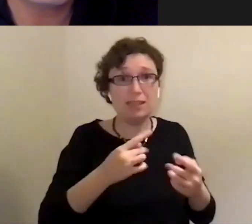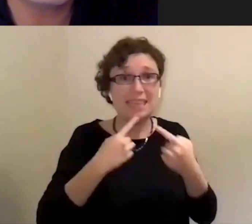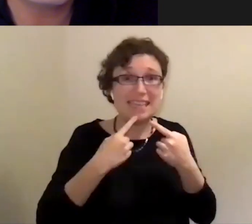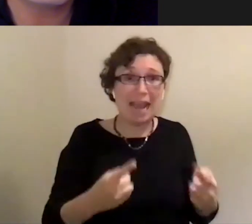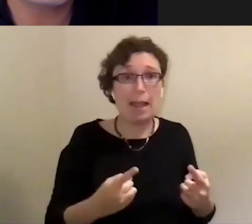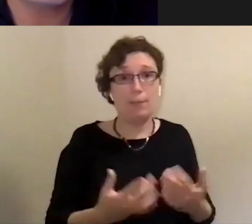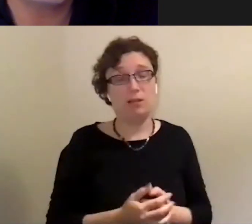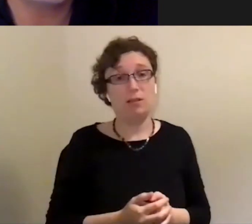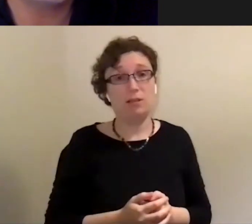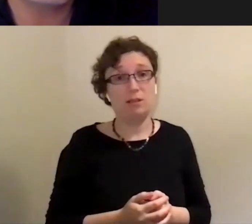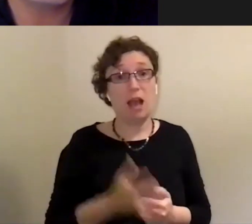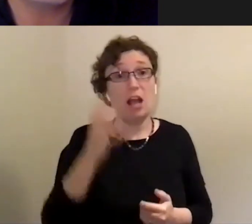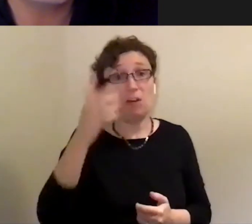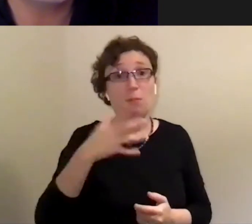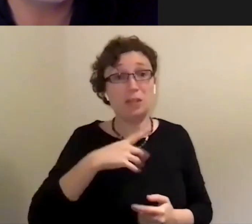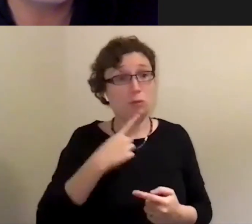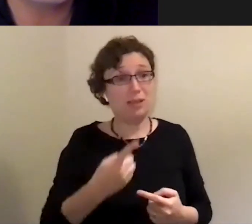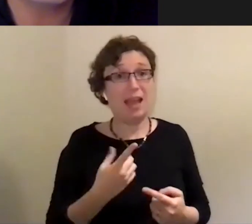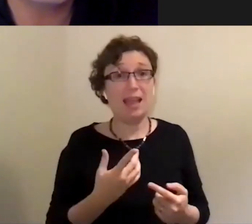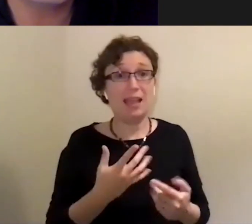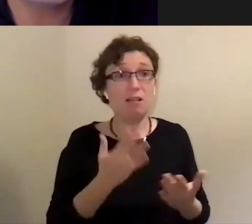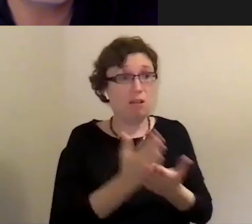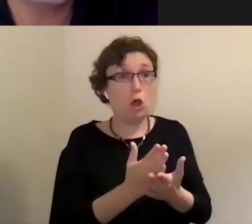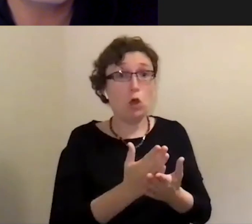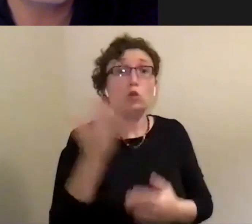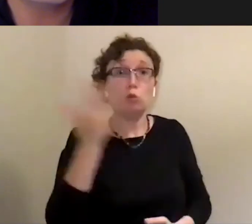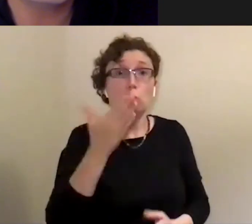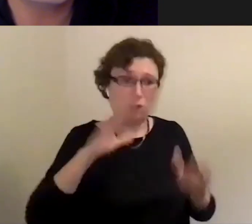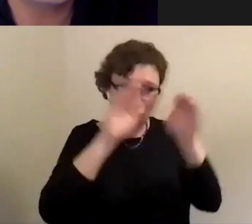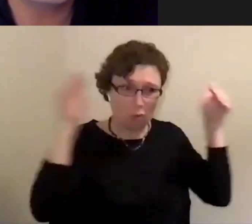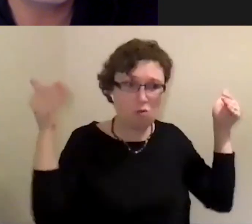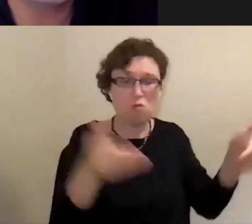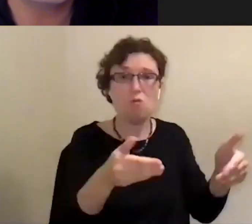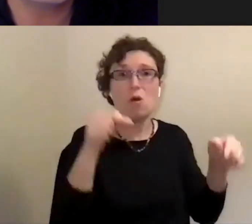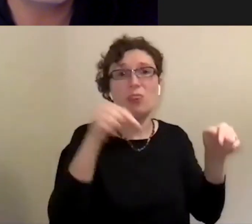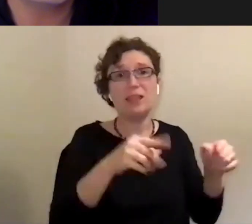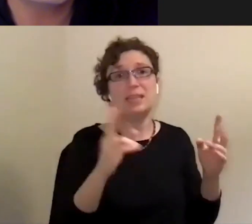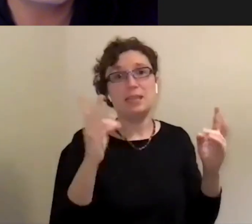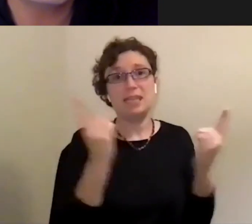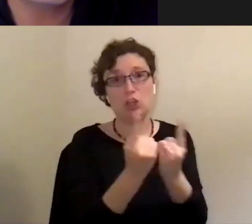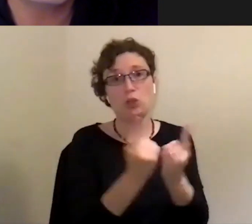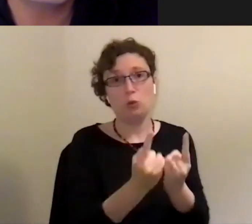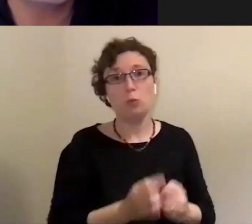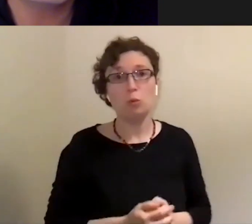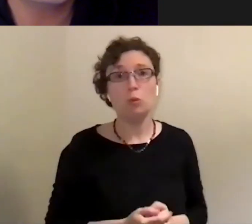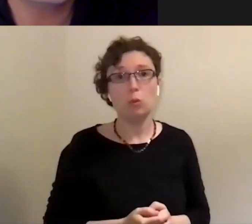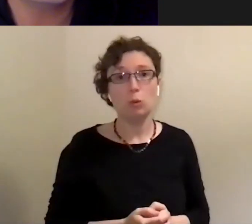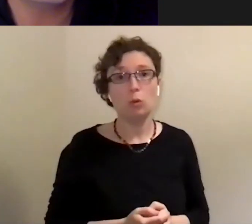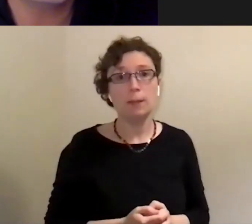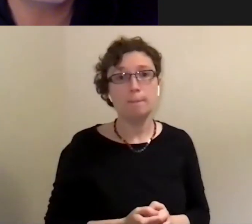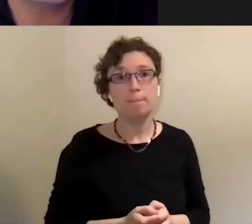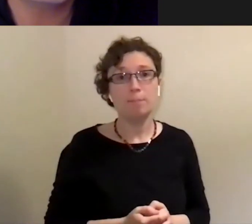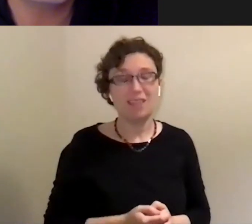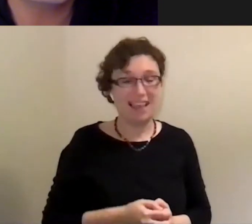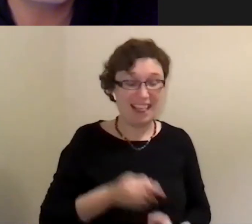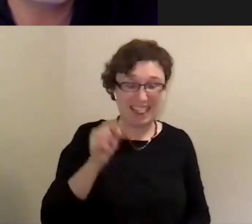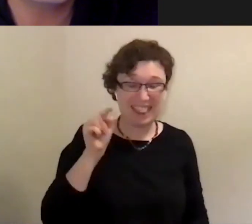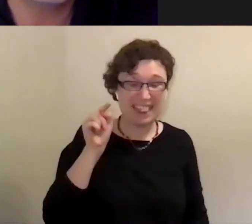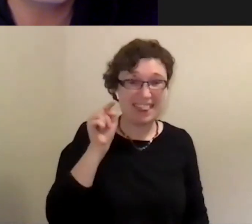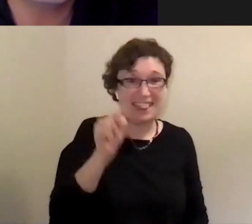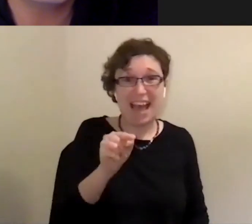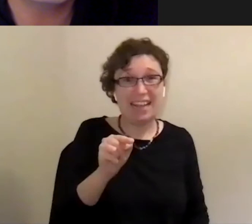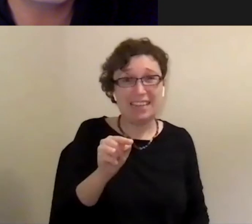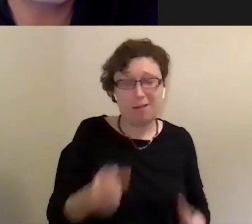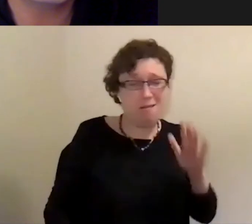this, until they come out with a hard line against racism themselves, that is what really needs to be